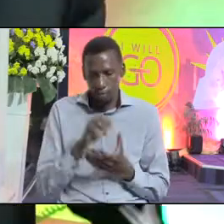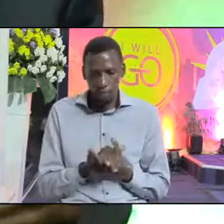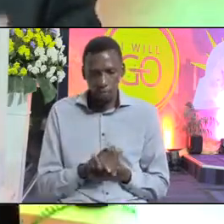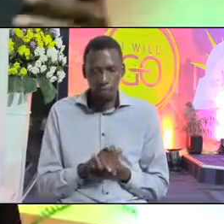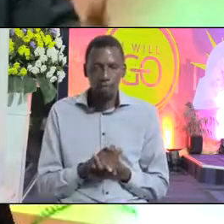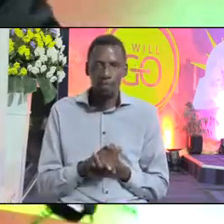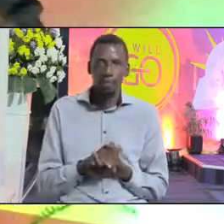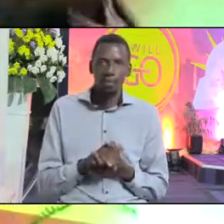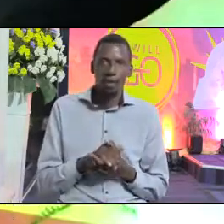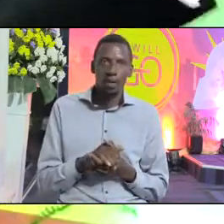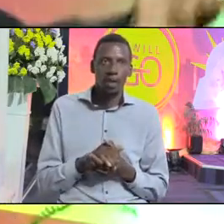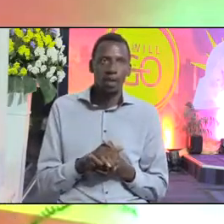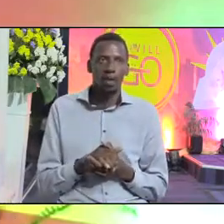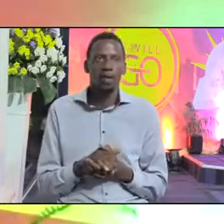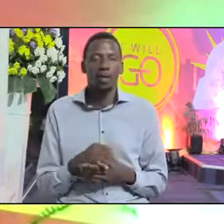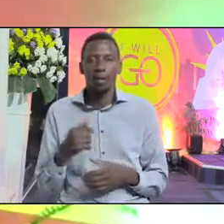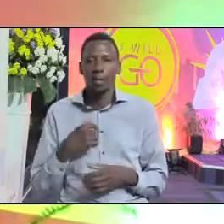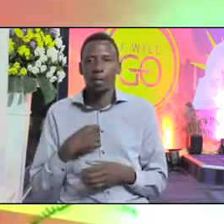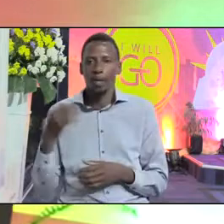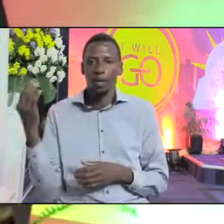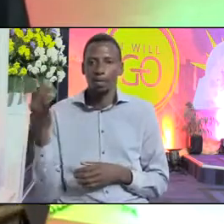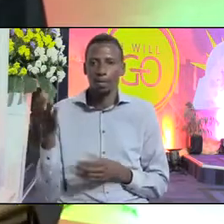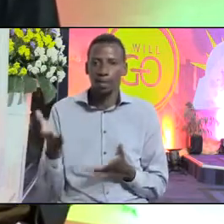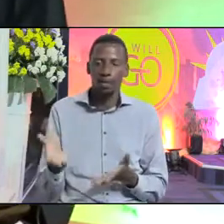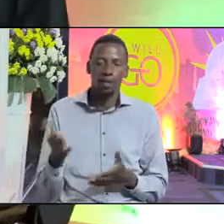I've not yet preached this at Santon.